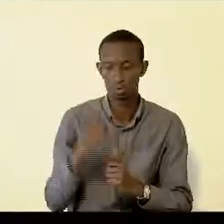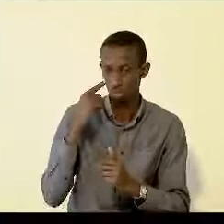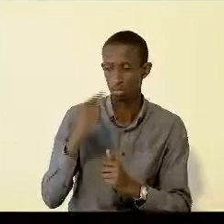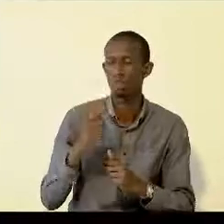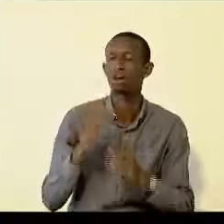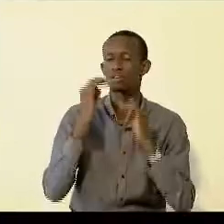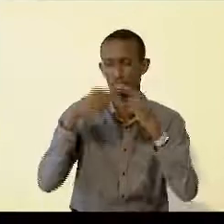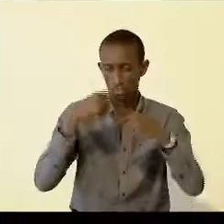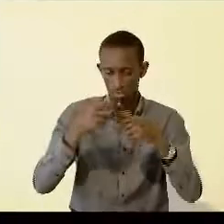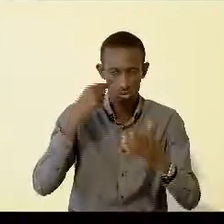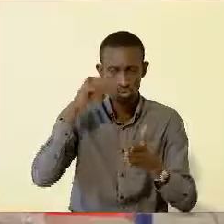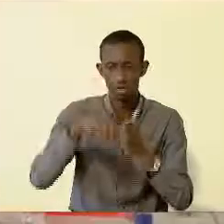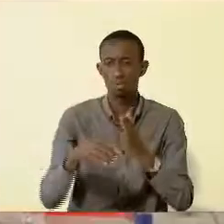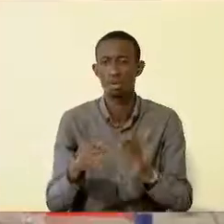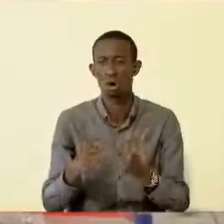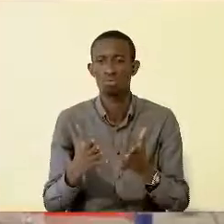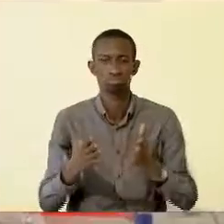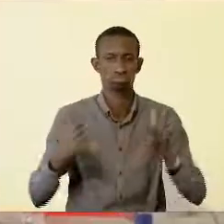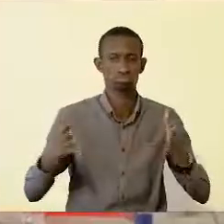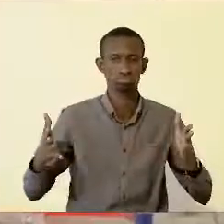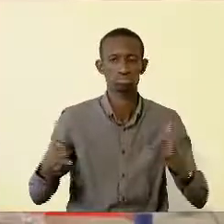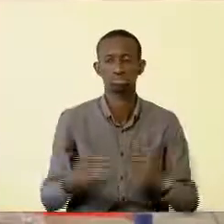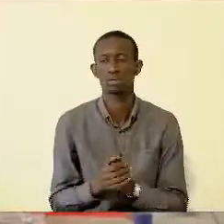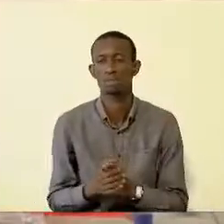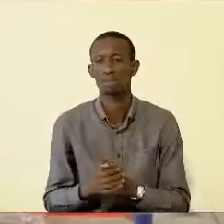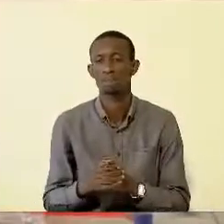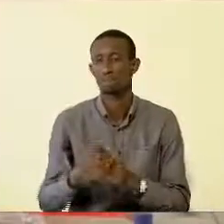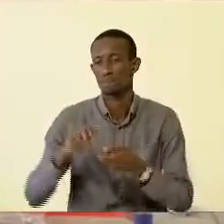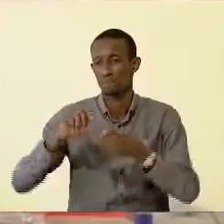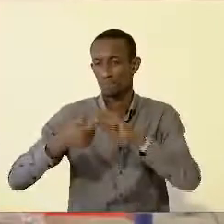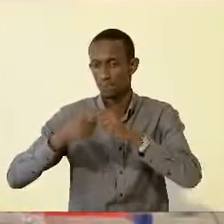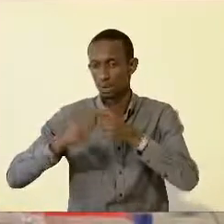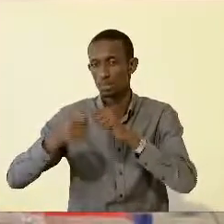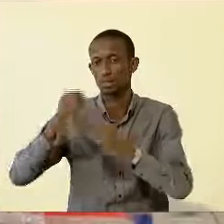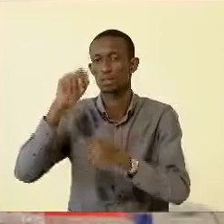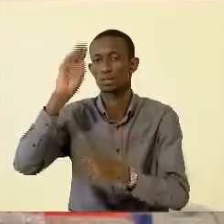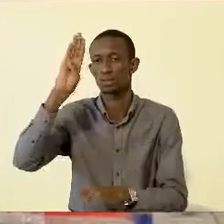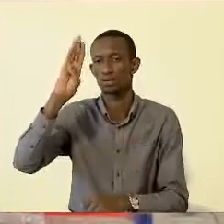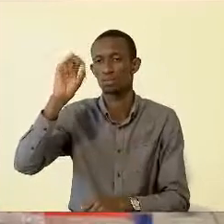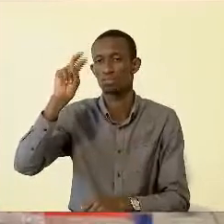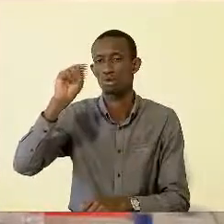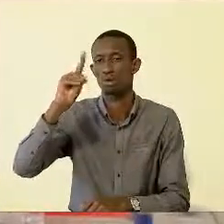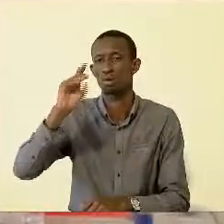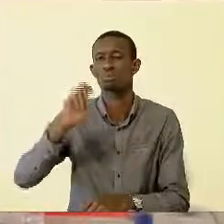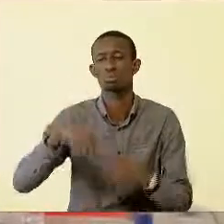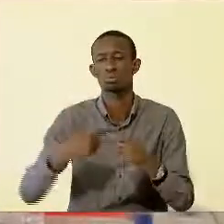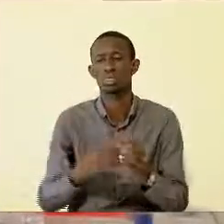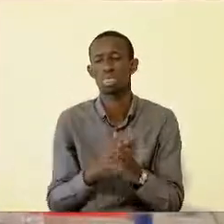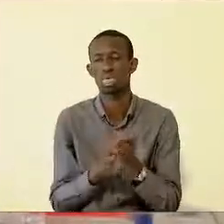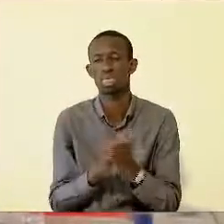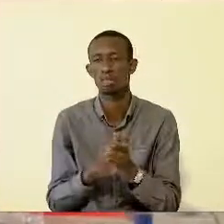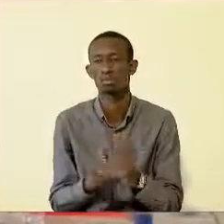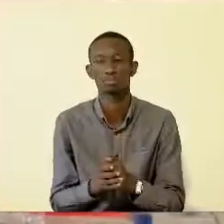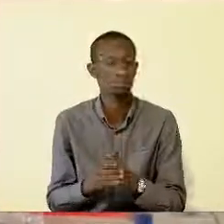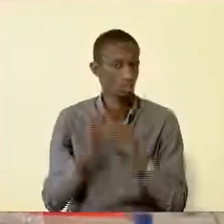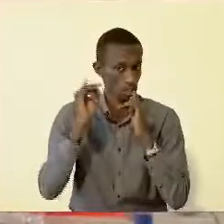the group, the size increases and the metallic bond becomes weaker. And as it becomes weaker,